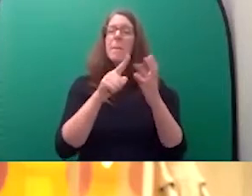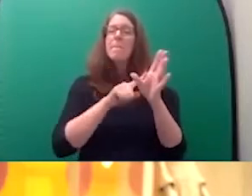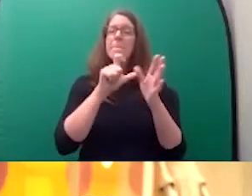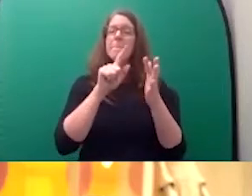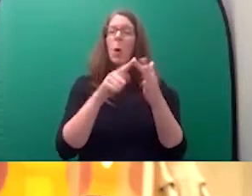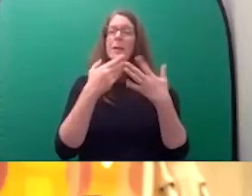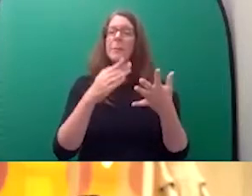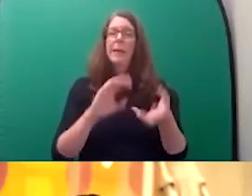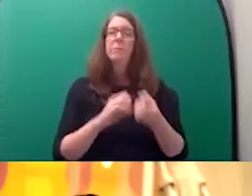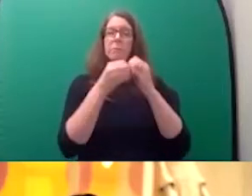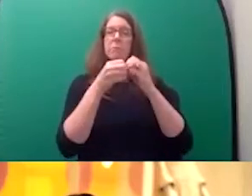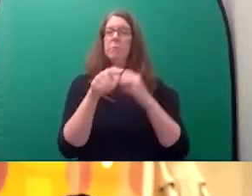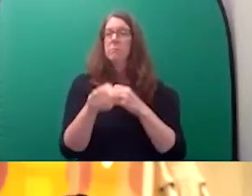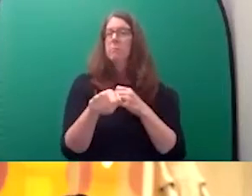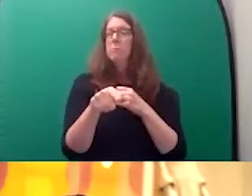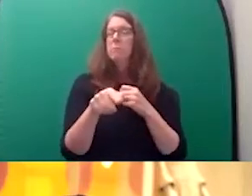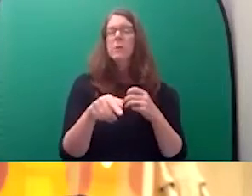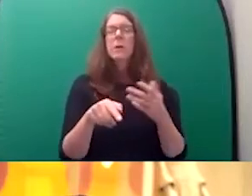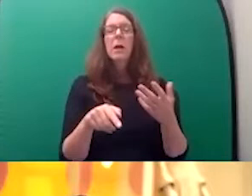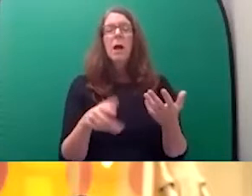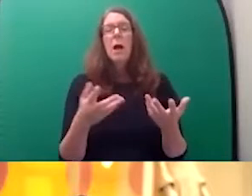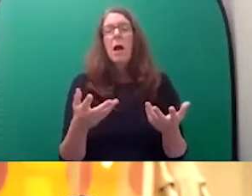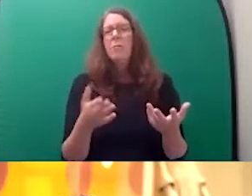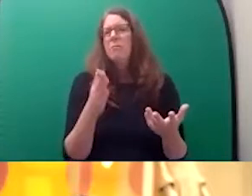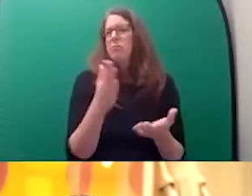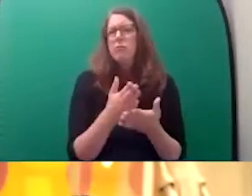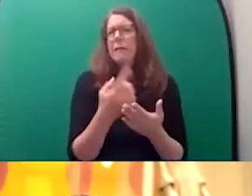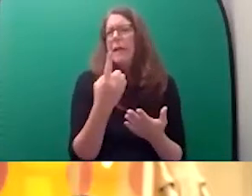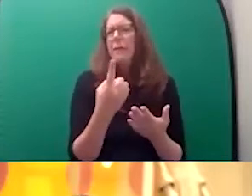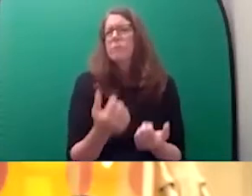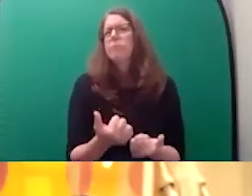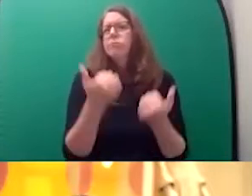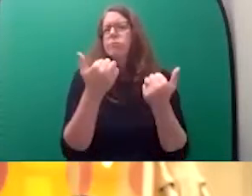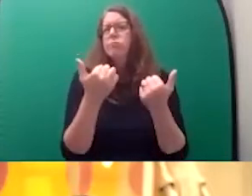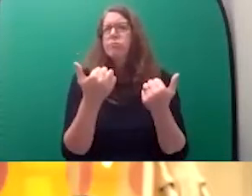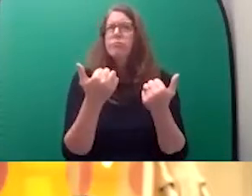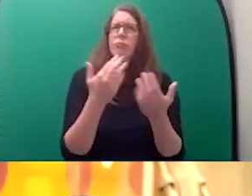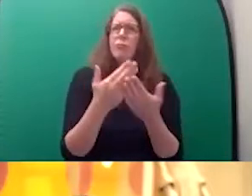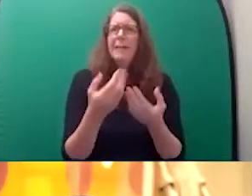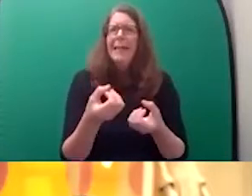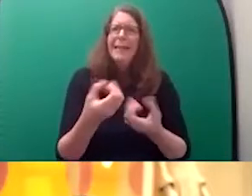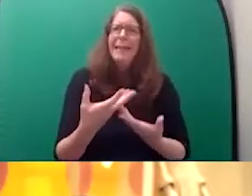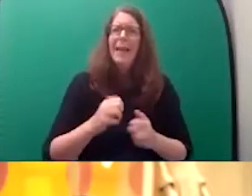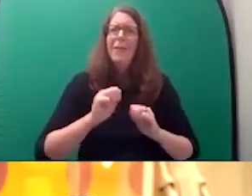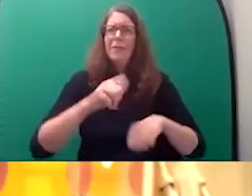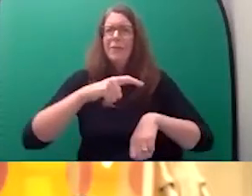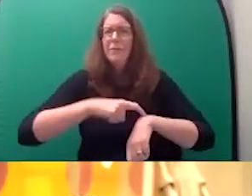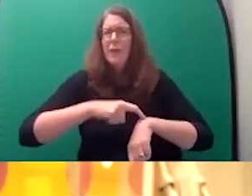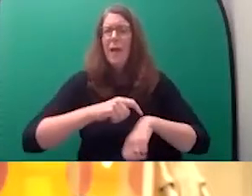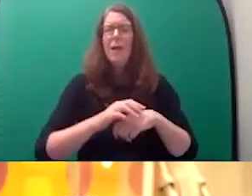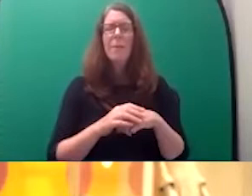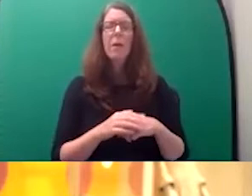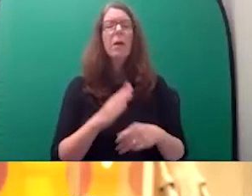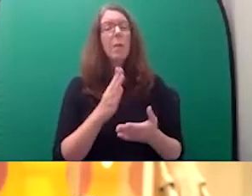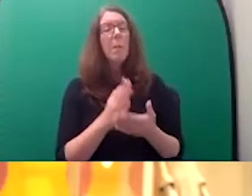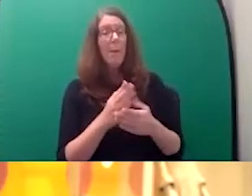he's been fantastically generous with his time. And these were, well, obviously, we